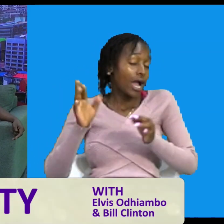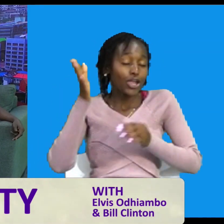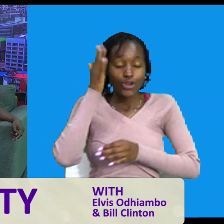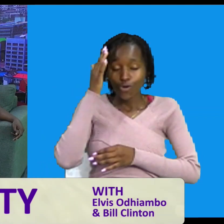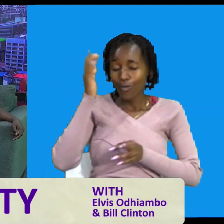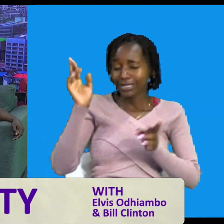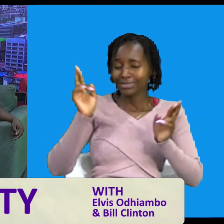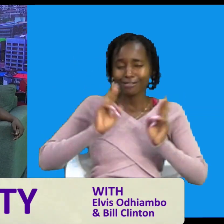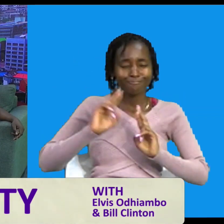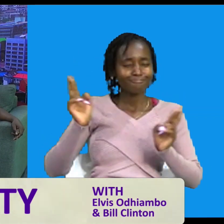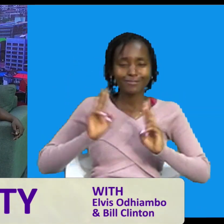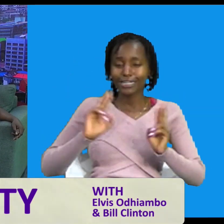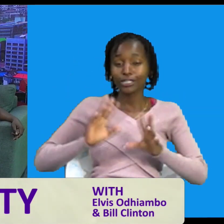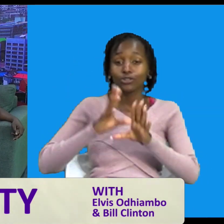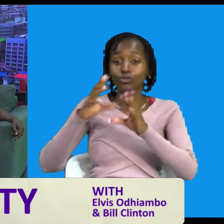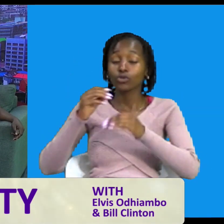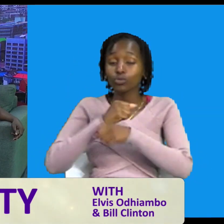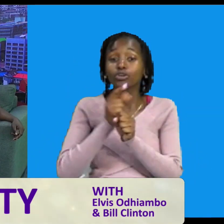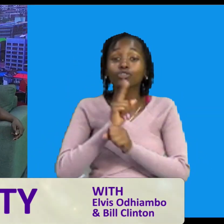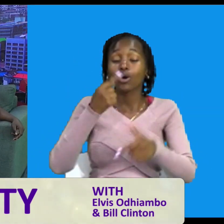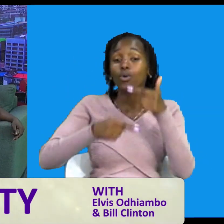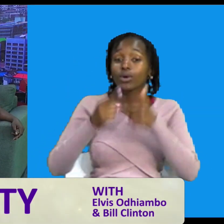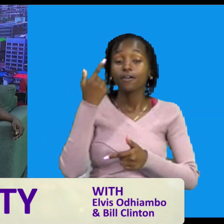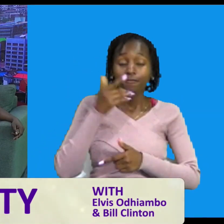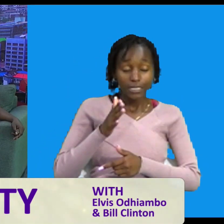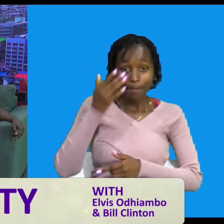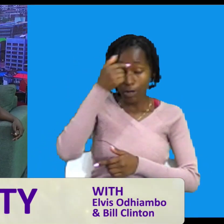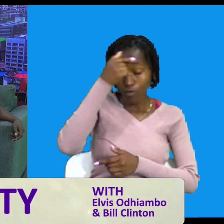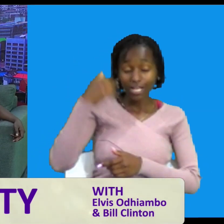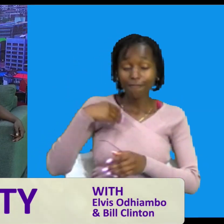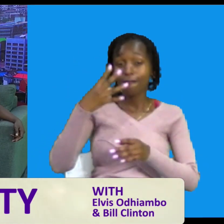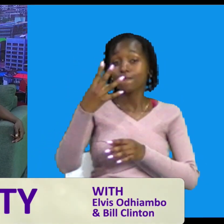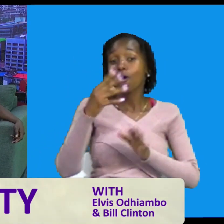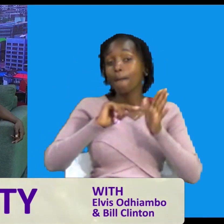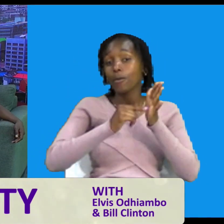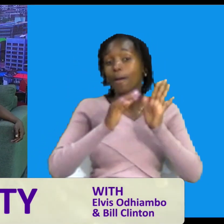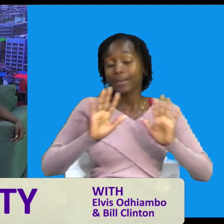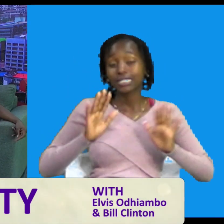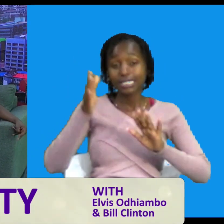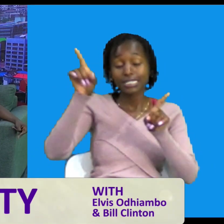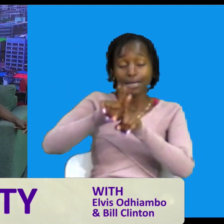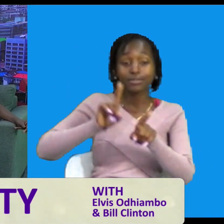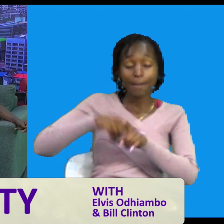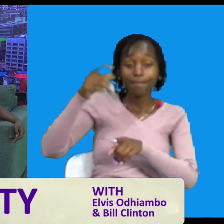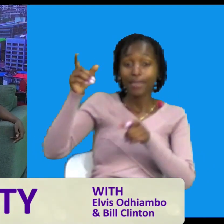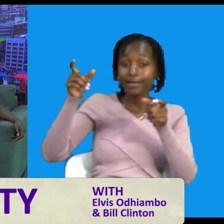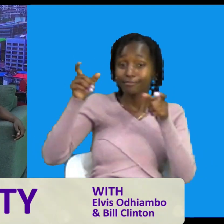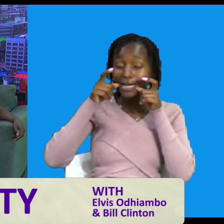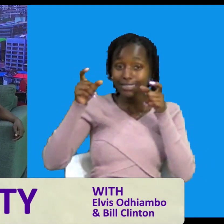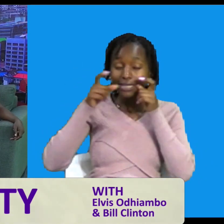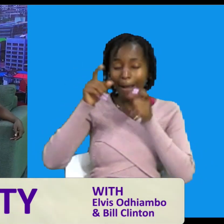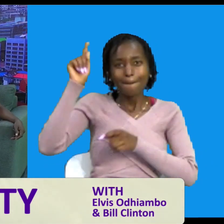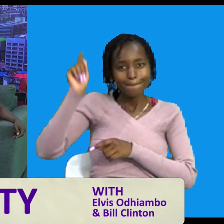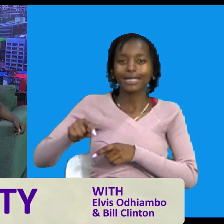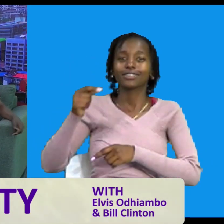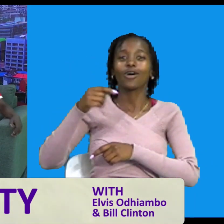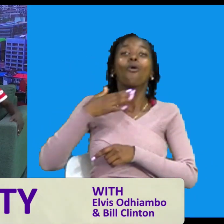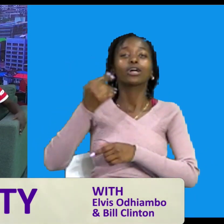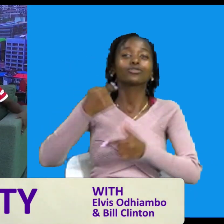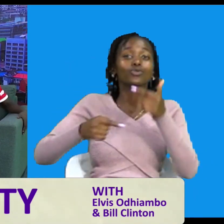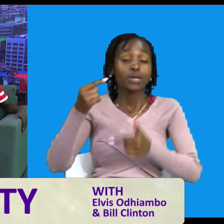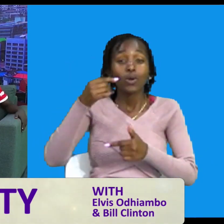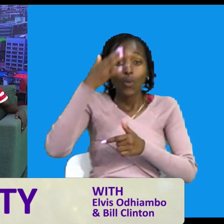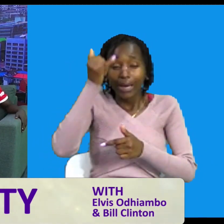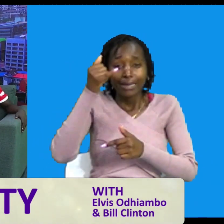order to close that gap between them and Posta Rangers. Remember, it's only 4 points. But then again, also Tusker FC need this particular win because they are